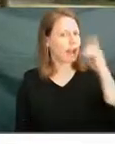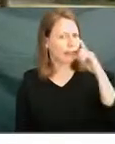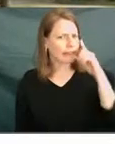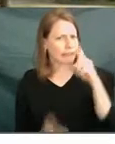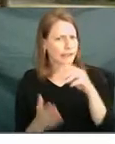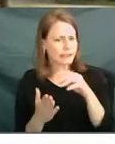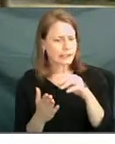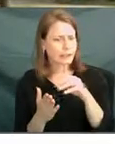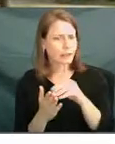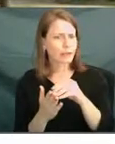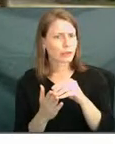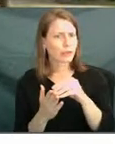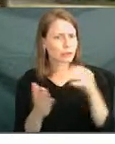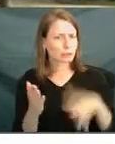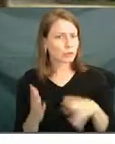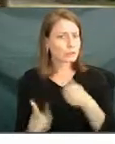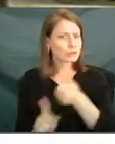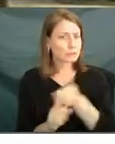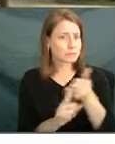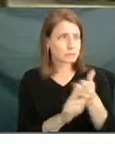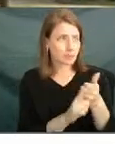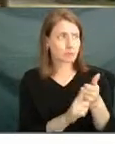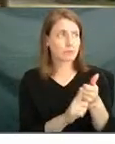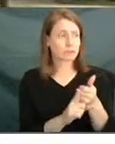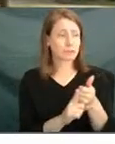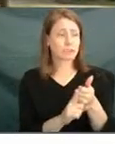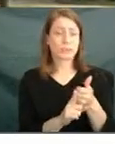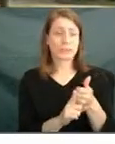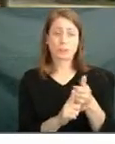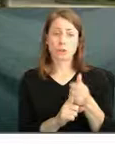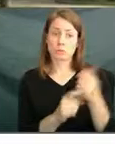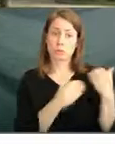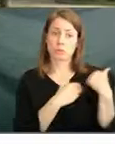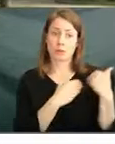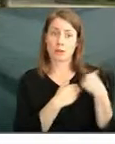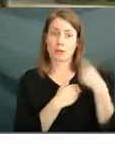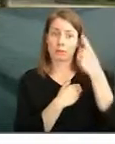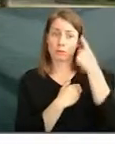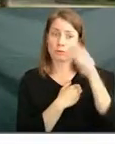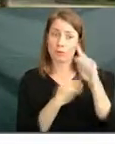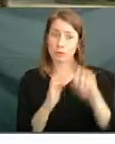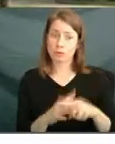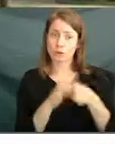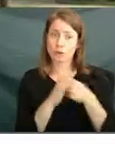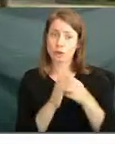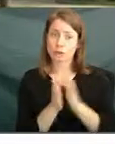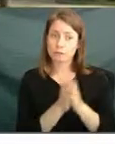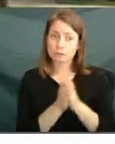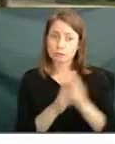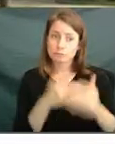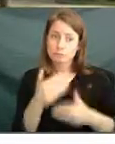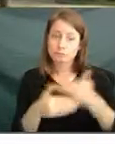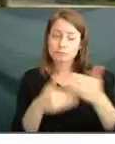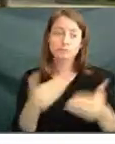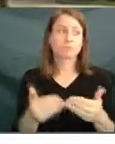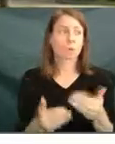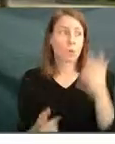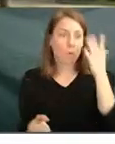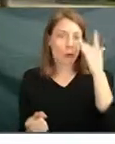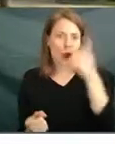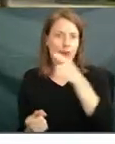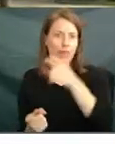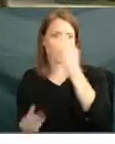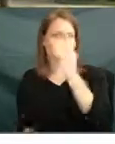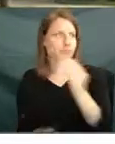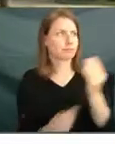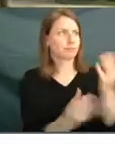that was in Norwegian schools, and we really felt that it was time to do something about it, because it seemed like the adult community were